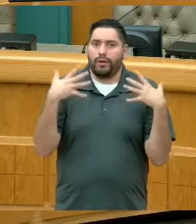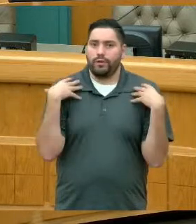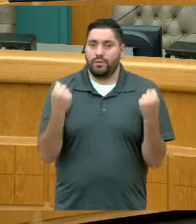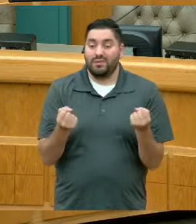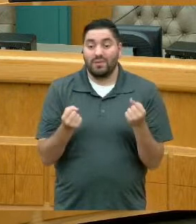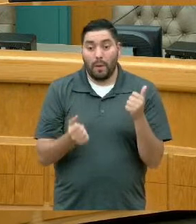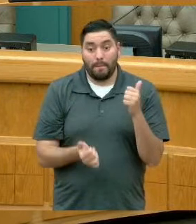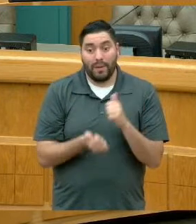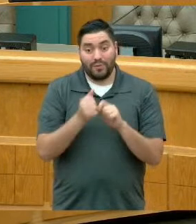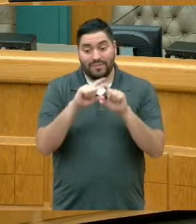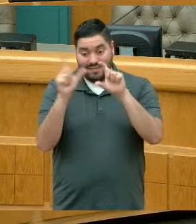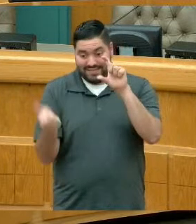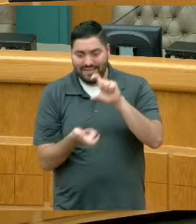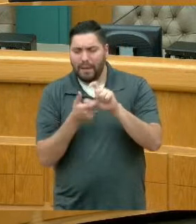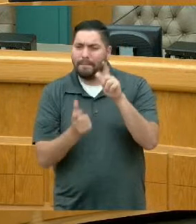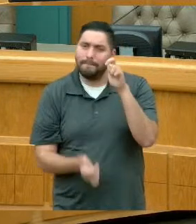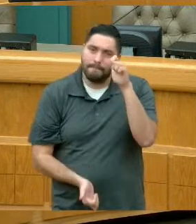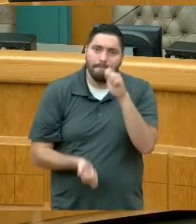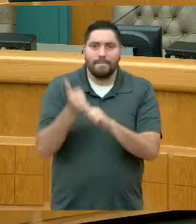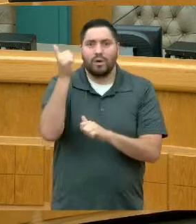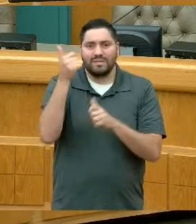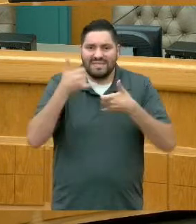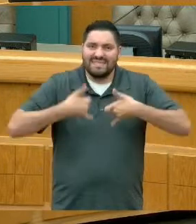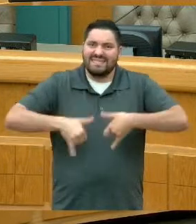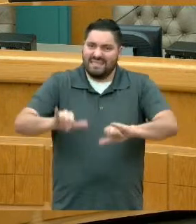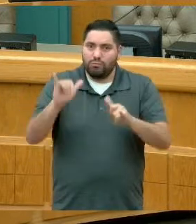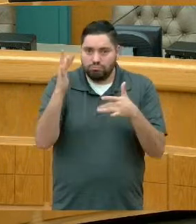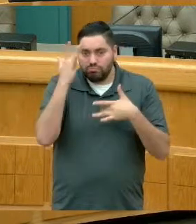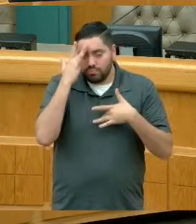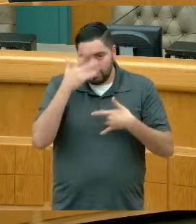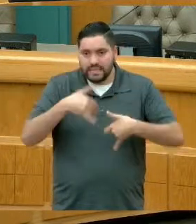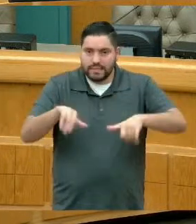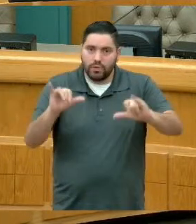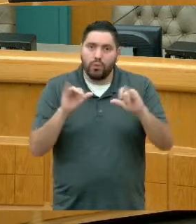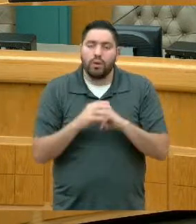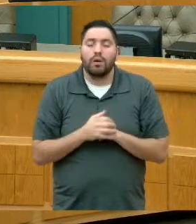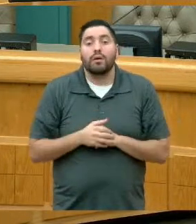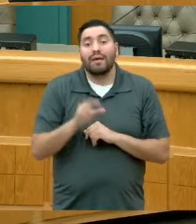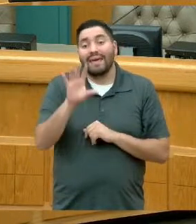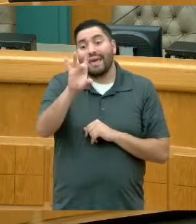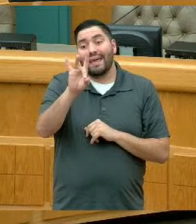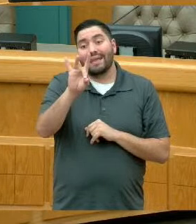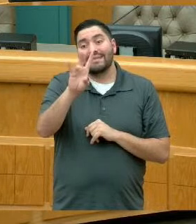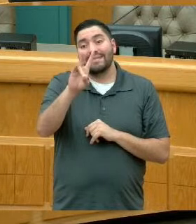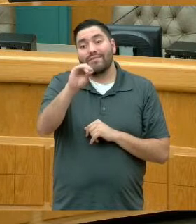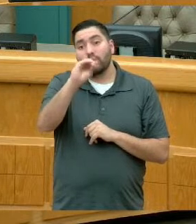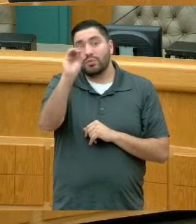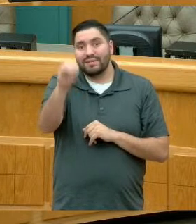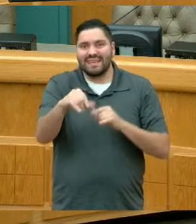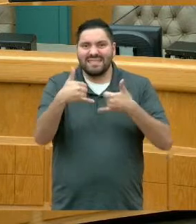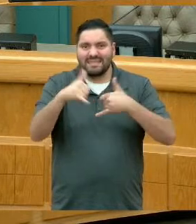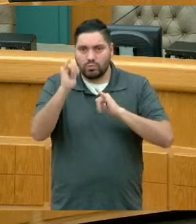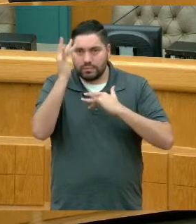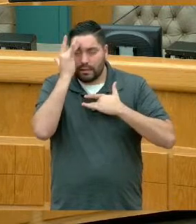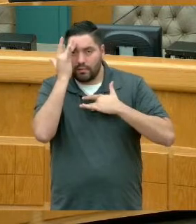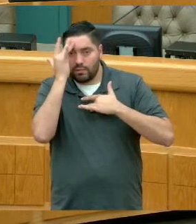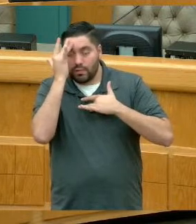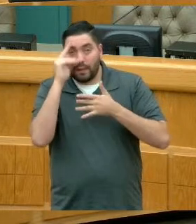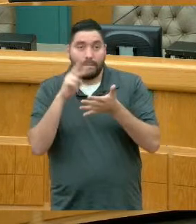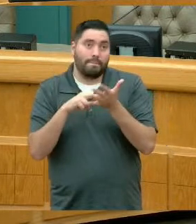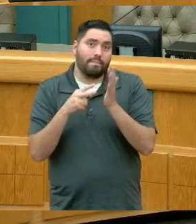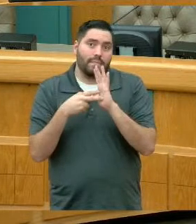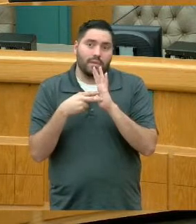chart is the number of active cases compared to those recovered. We still have the majority of our residents are in an active